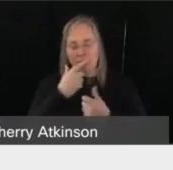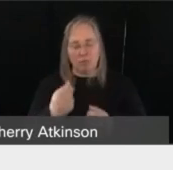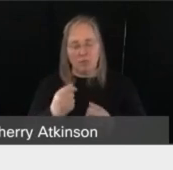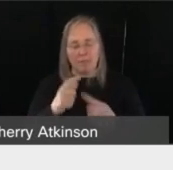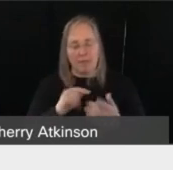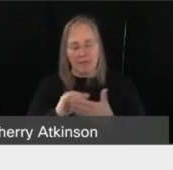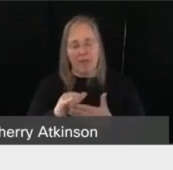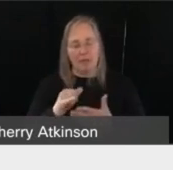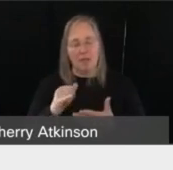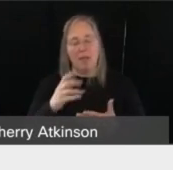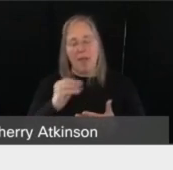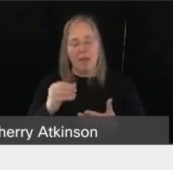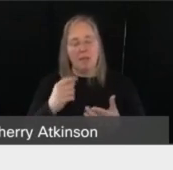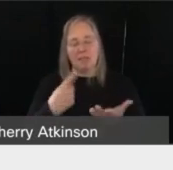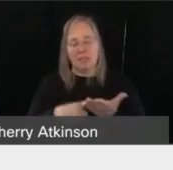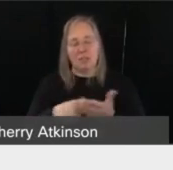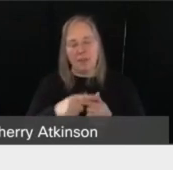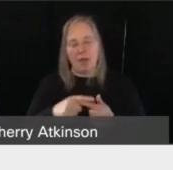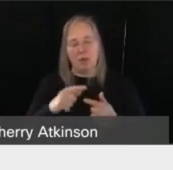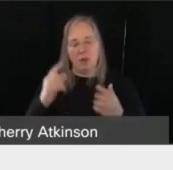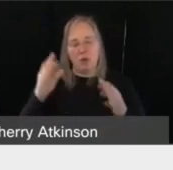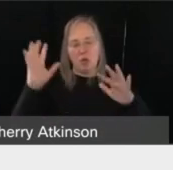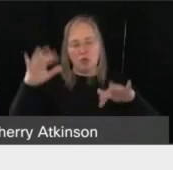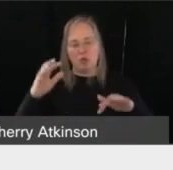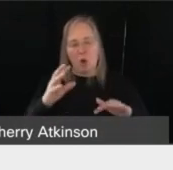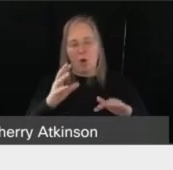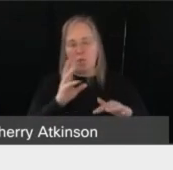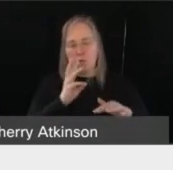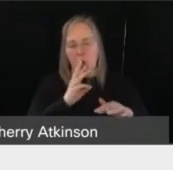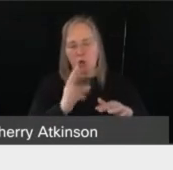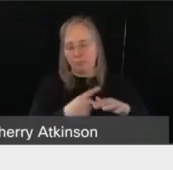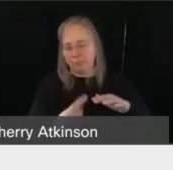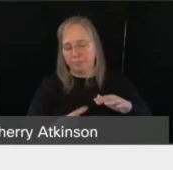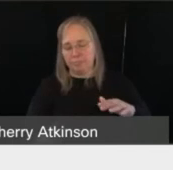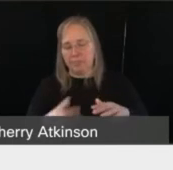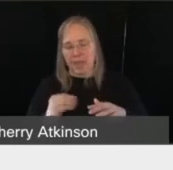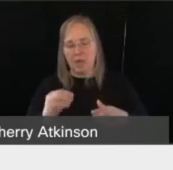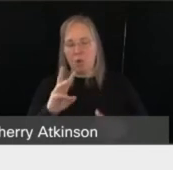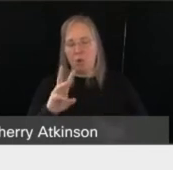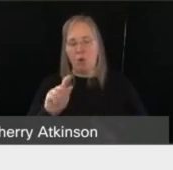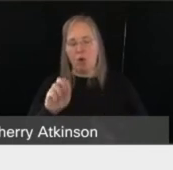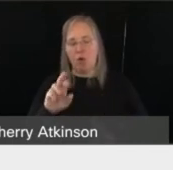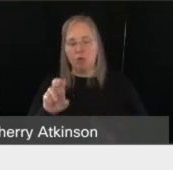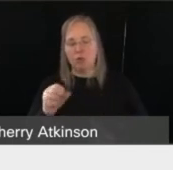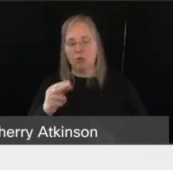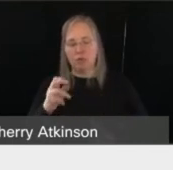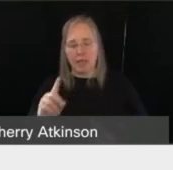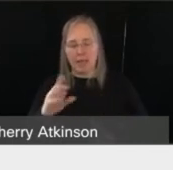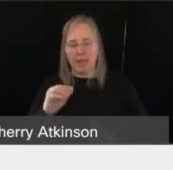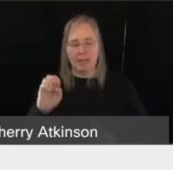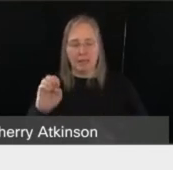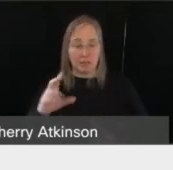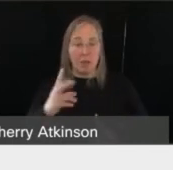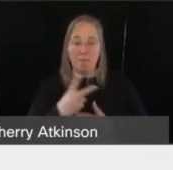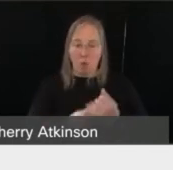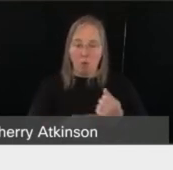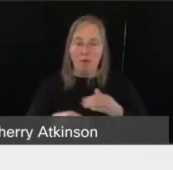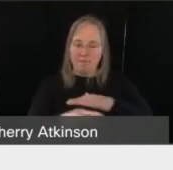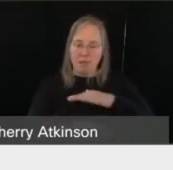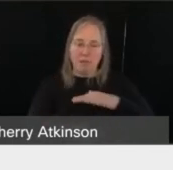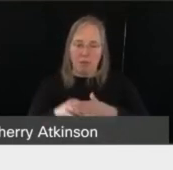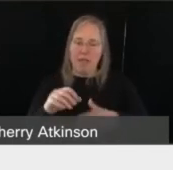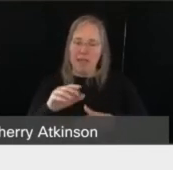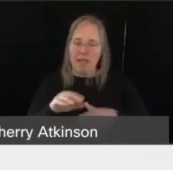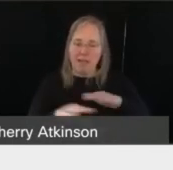stormwater as well as watershed and Elk City. These are also both fundamental infrastructure needs of the county as